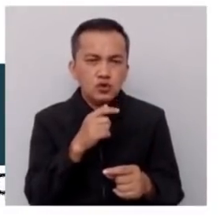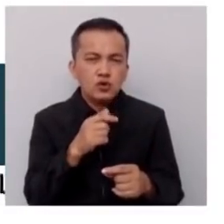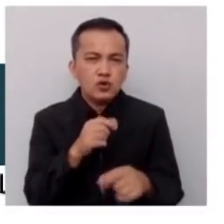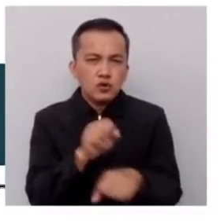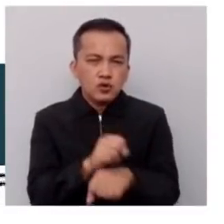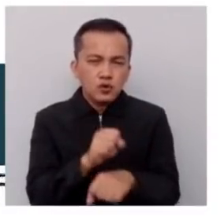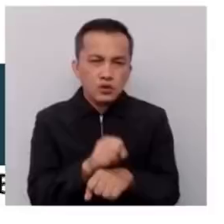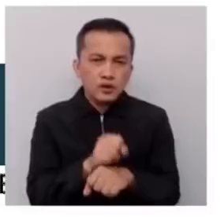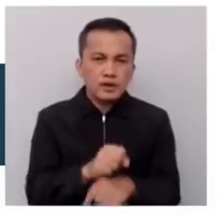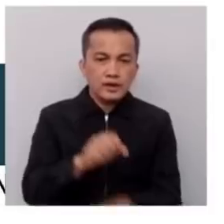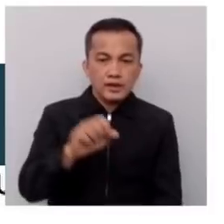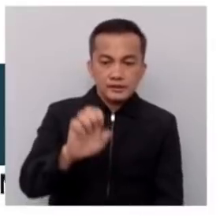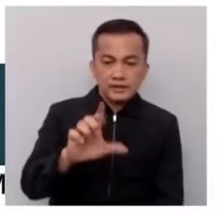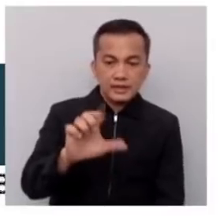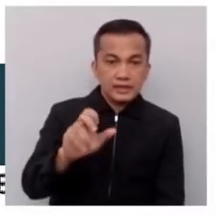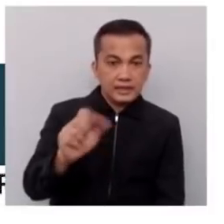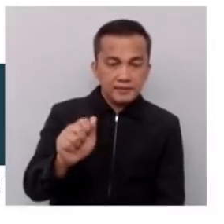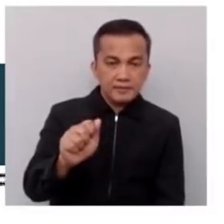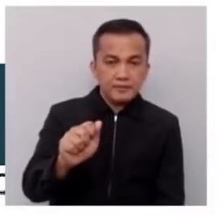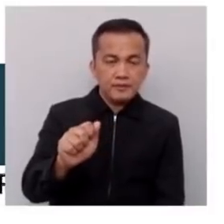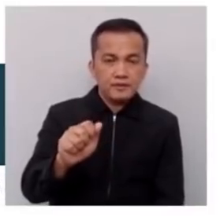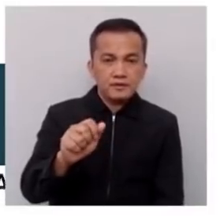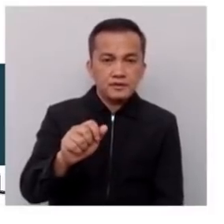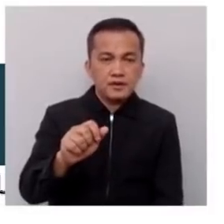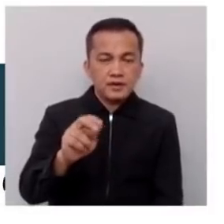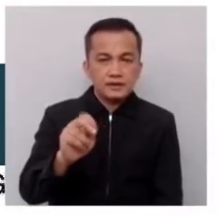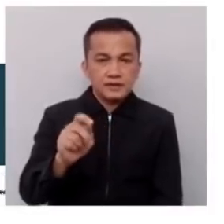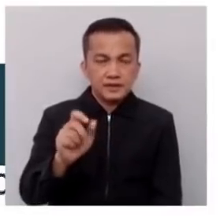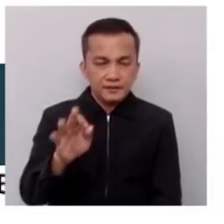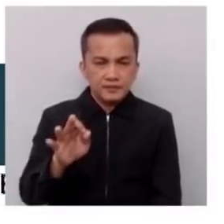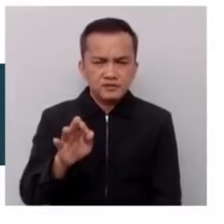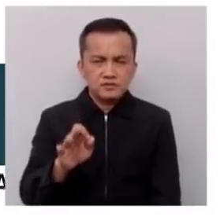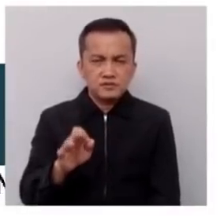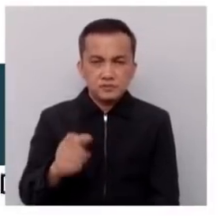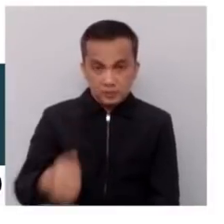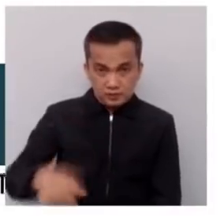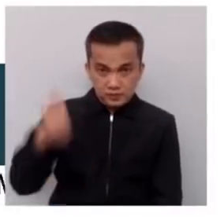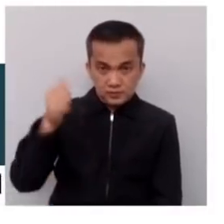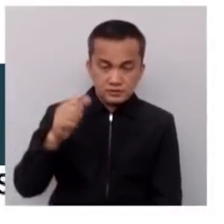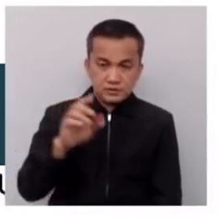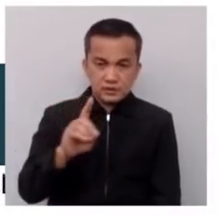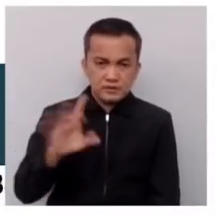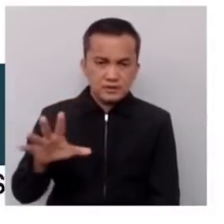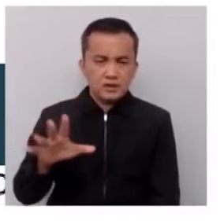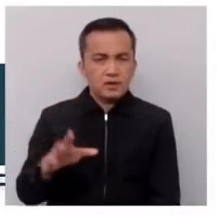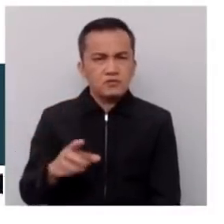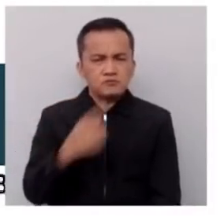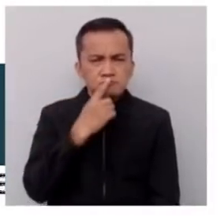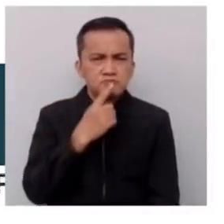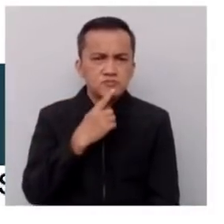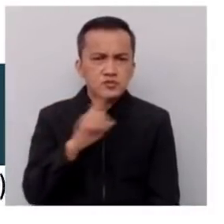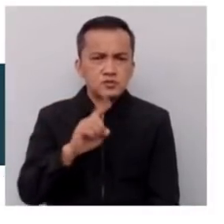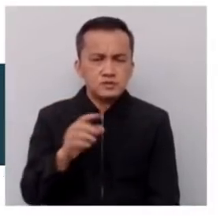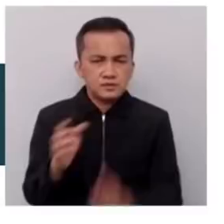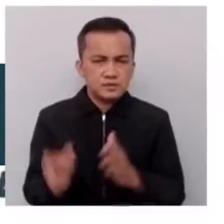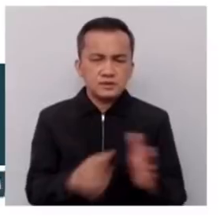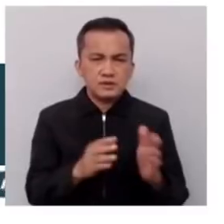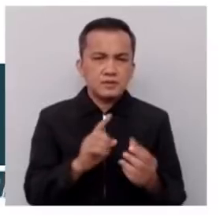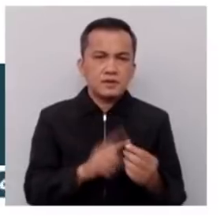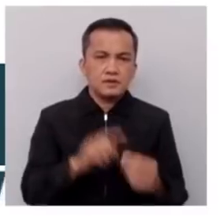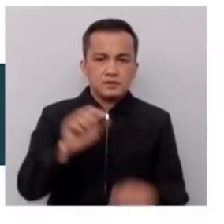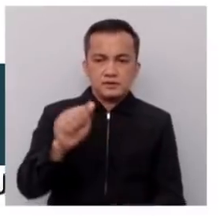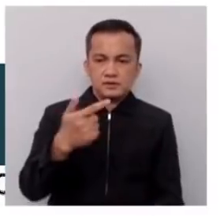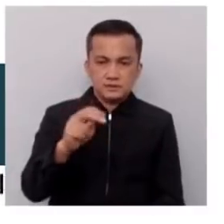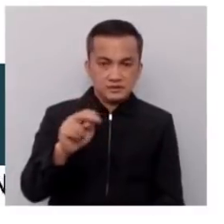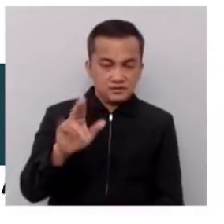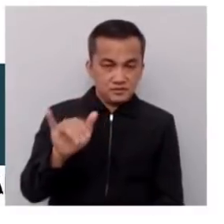Should Senator Leila de Lima win, what is her plan regarding the agency? Is she going